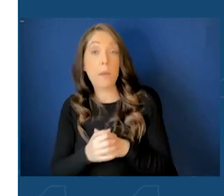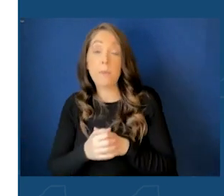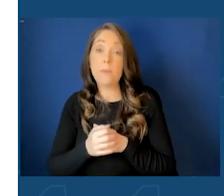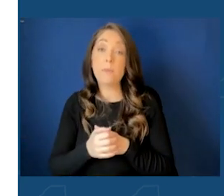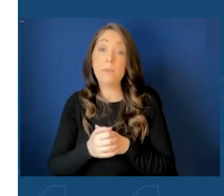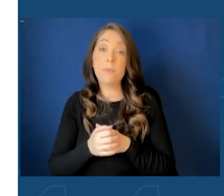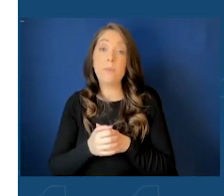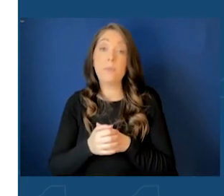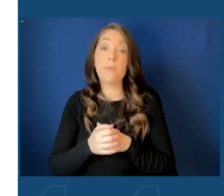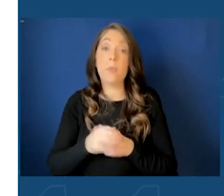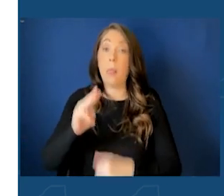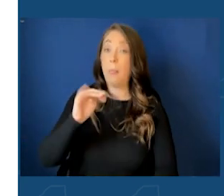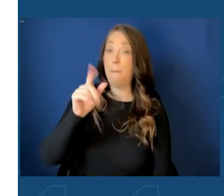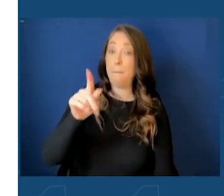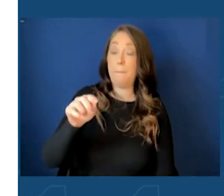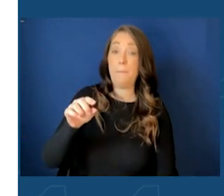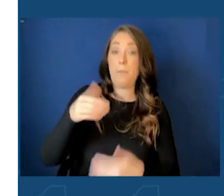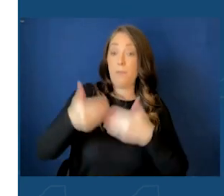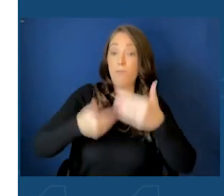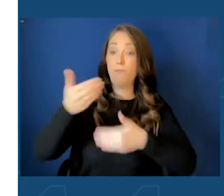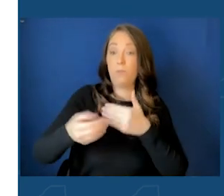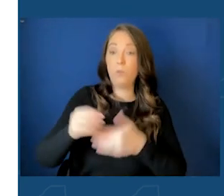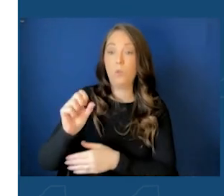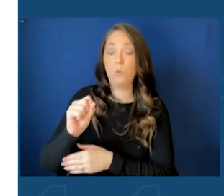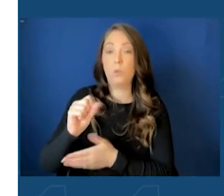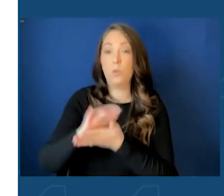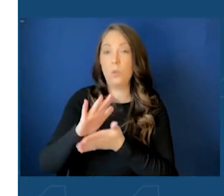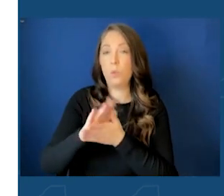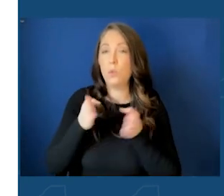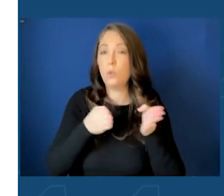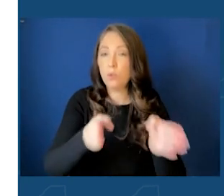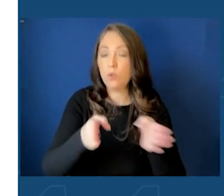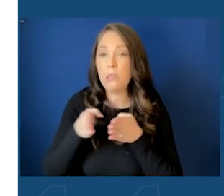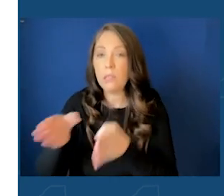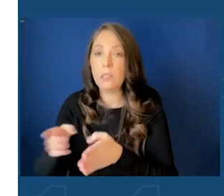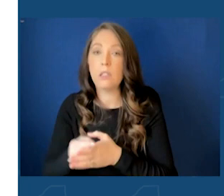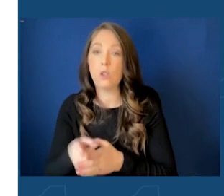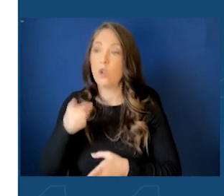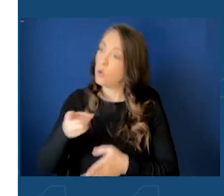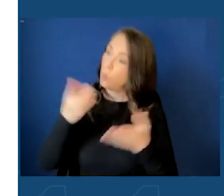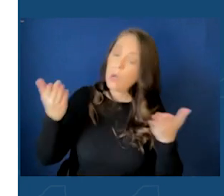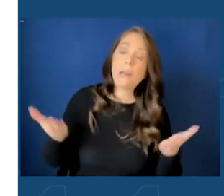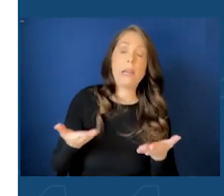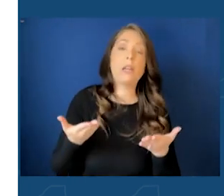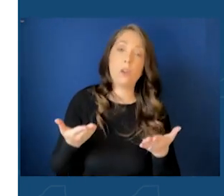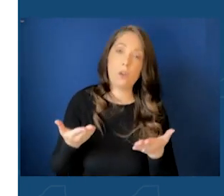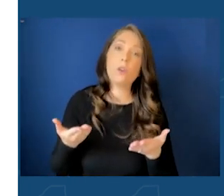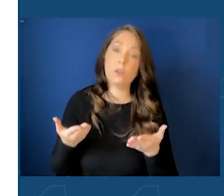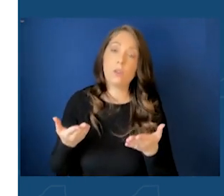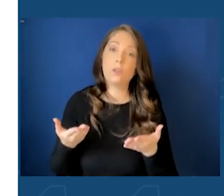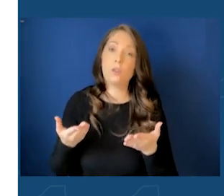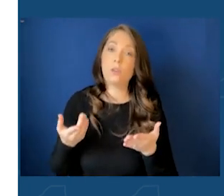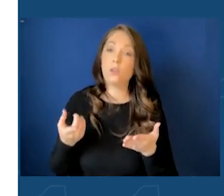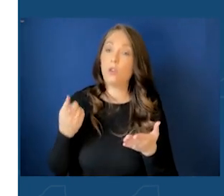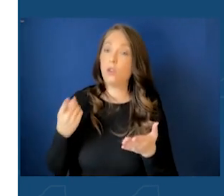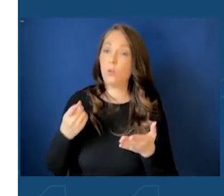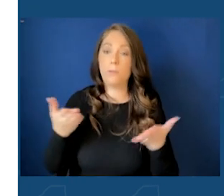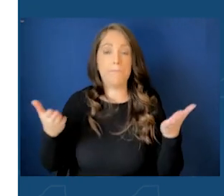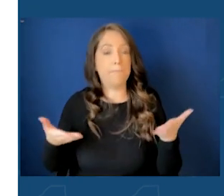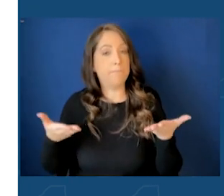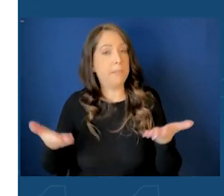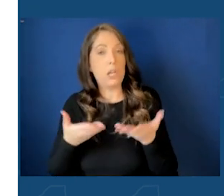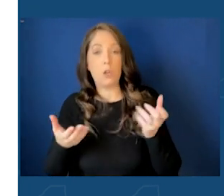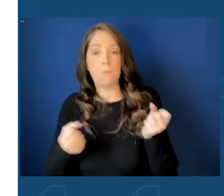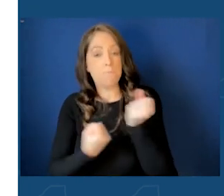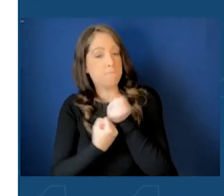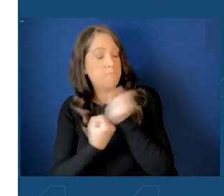School Street. Driving rain, not unlike the weekend we just had, you were here. You were on top of this project from very early